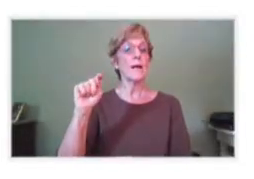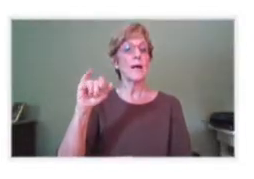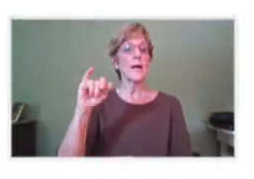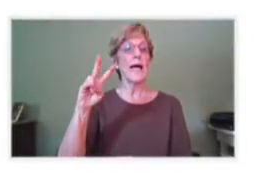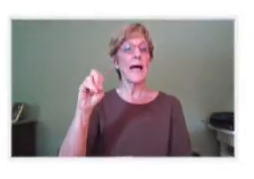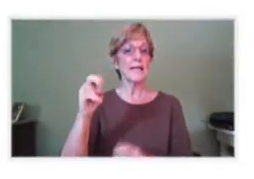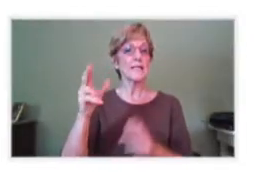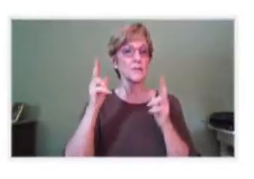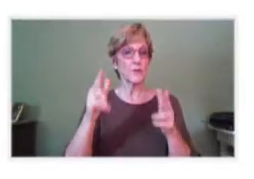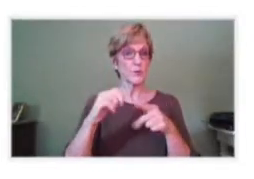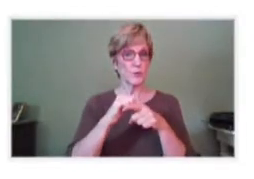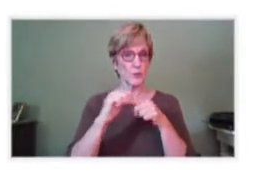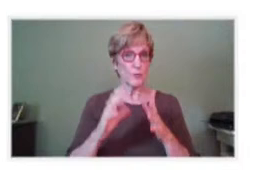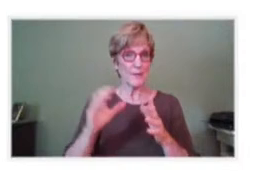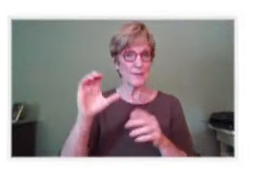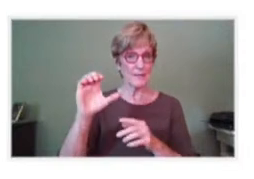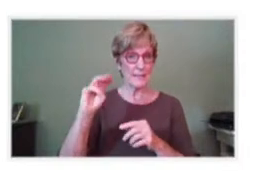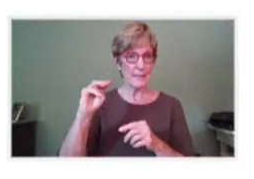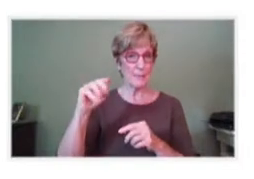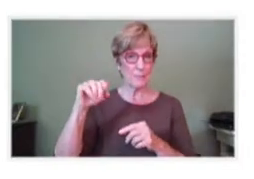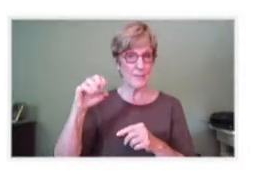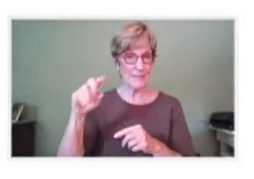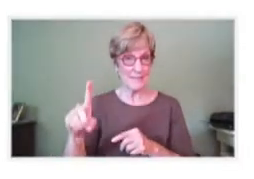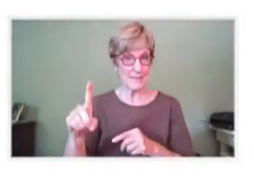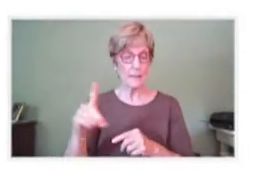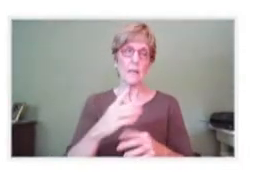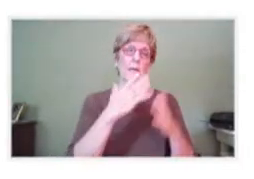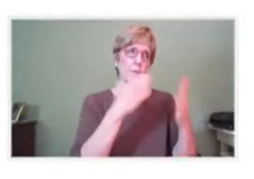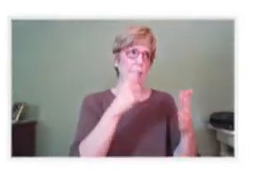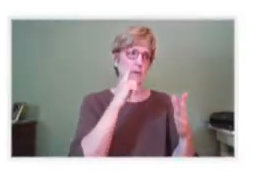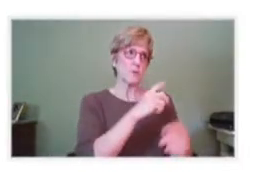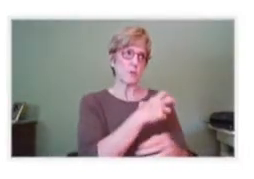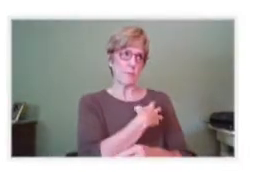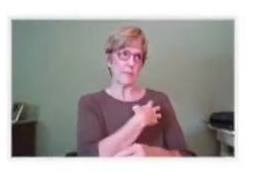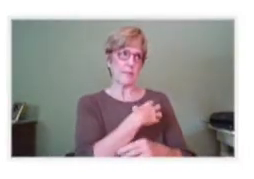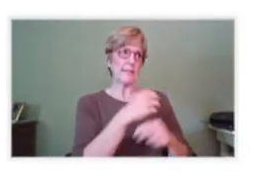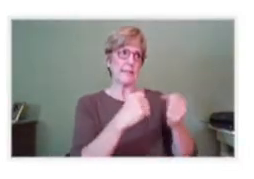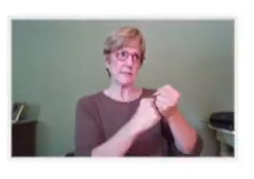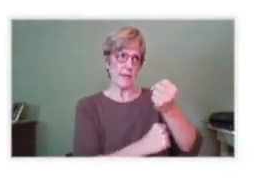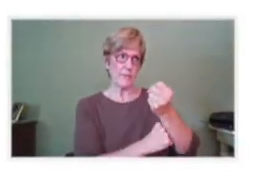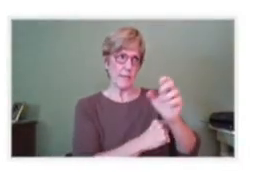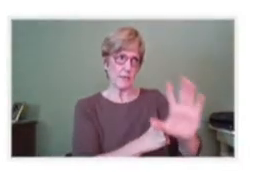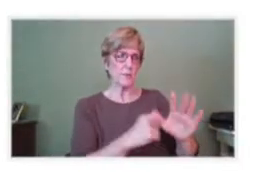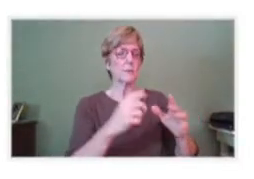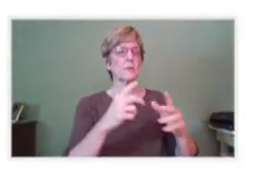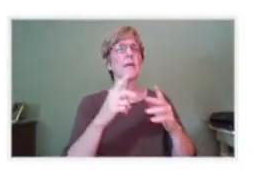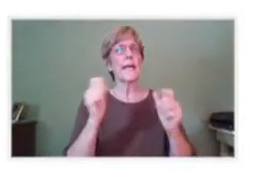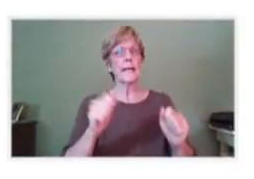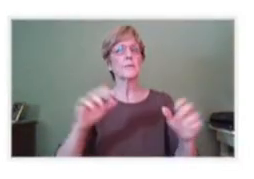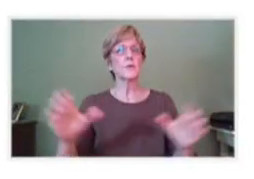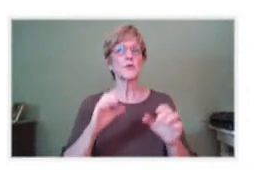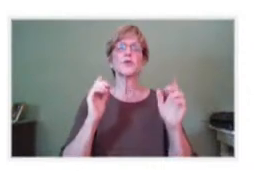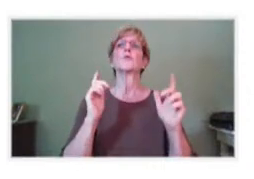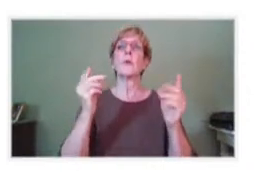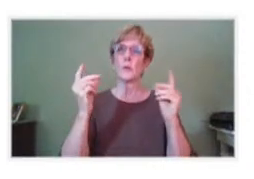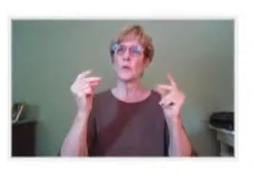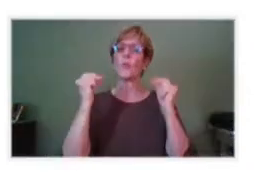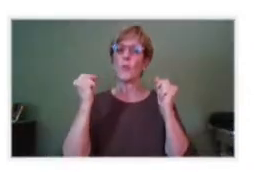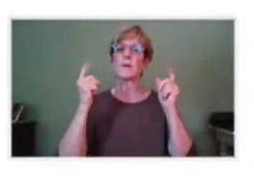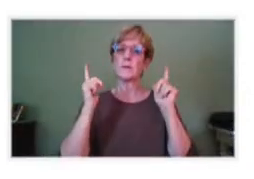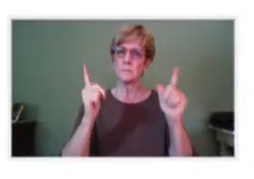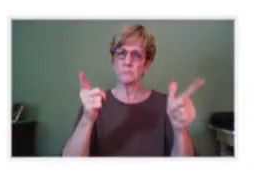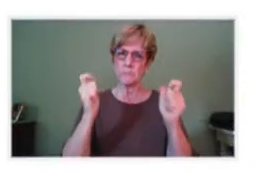And thanks to our police foundation, we were able to do some very extensive and very quick active shooter training,